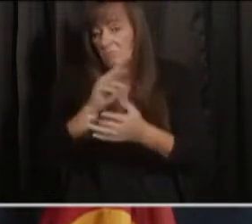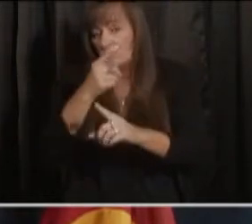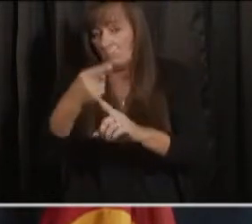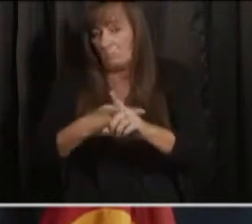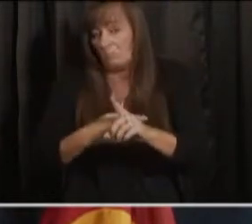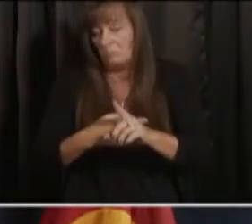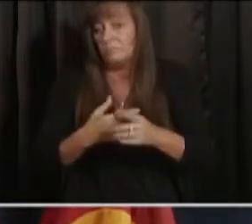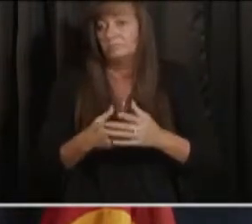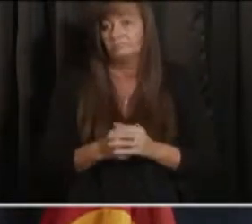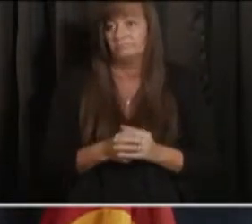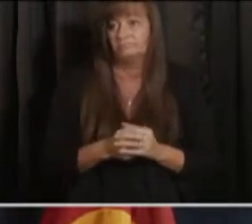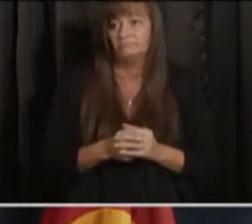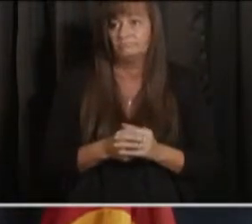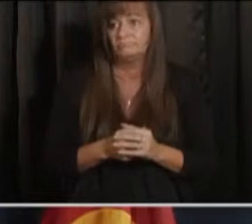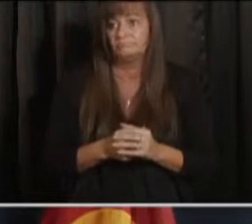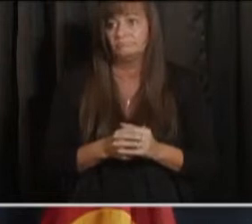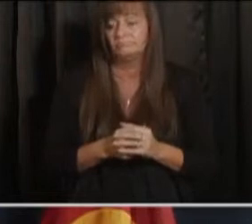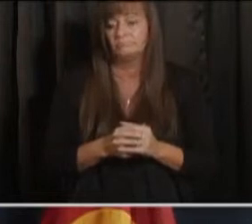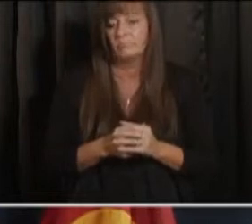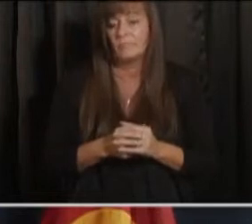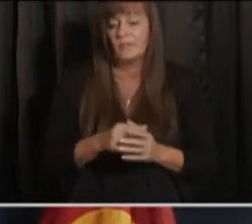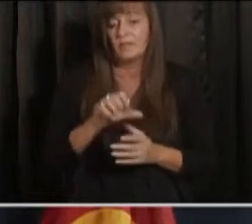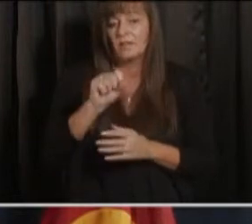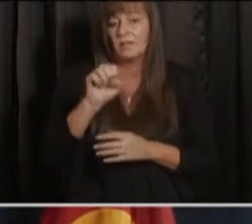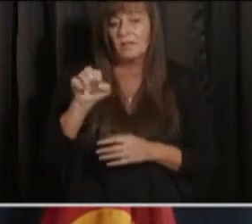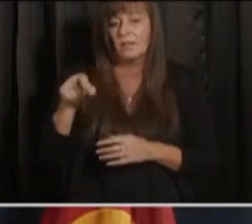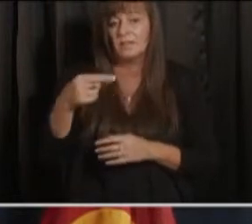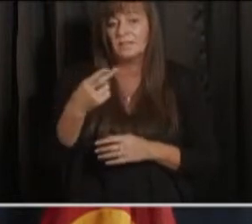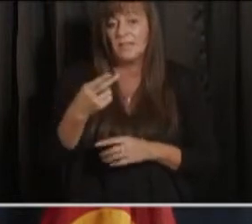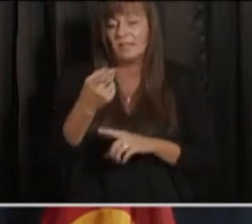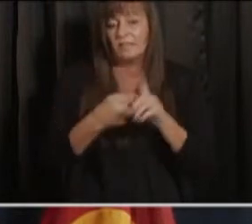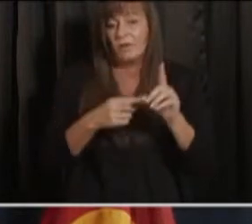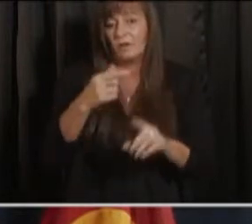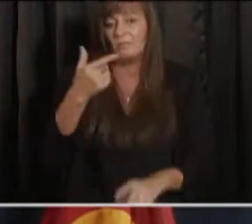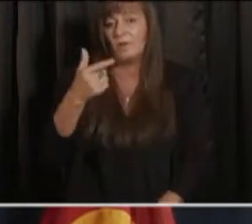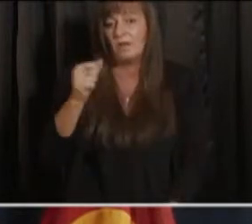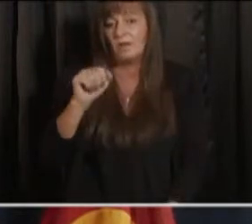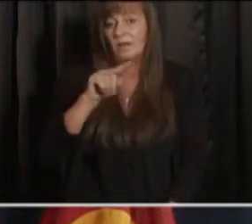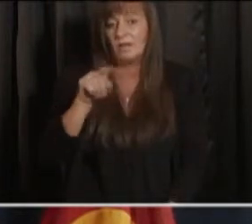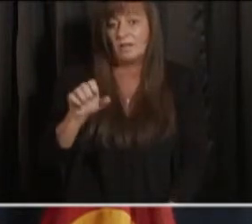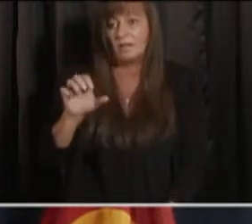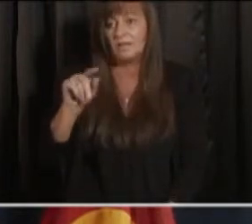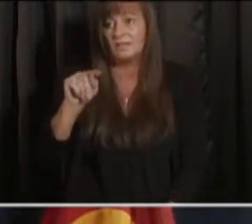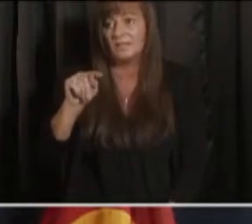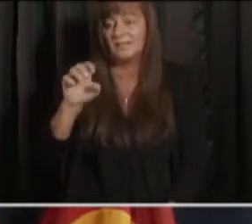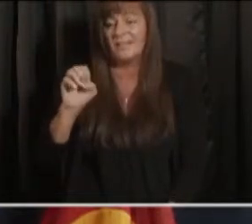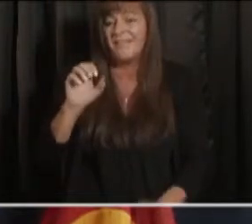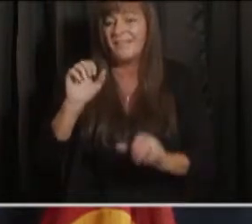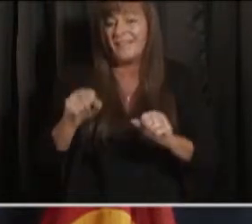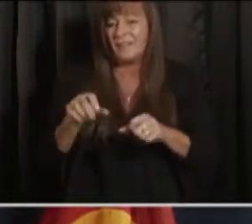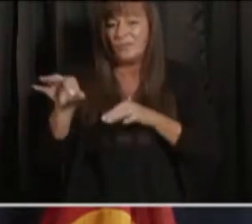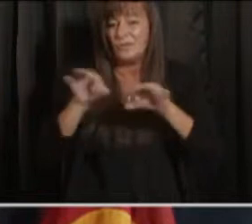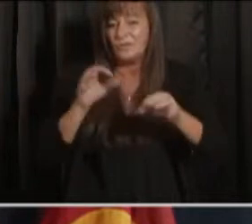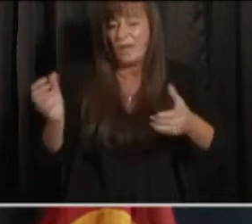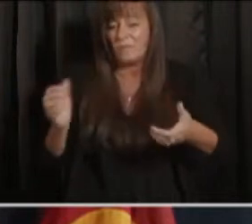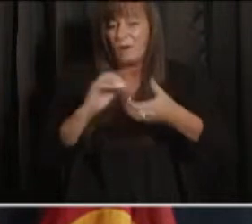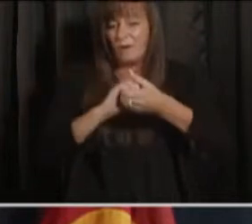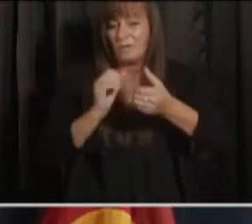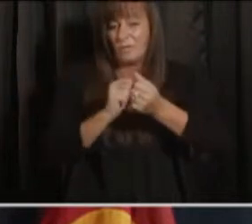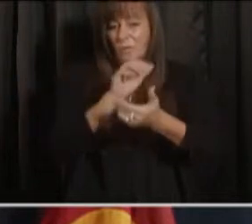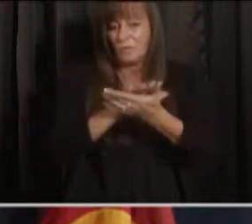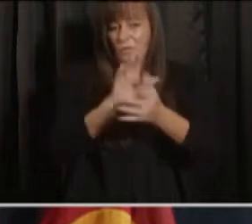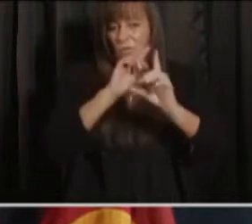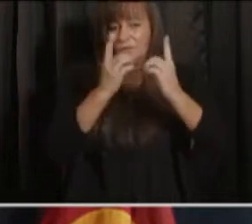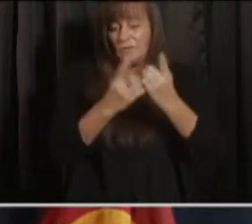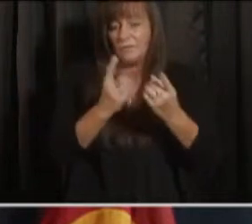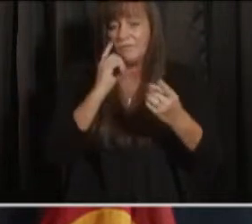Hi, Governor Seth of the Gazette. Can you describe partnerships with school districts for 5 to 11-year-old vax rollout and what kind of